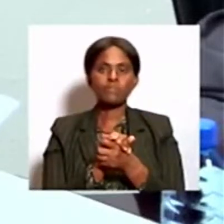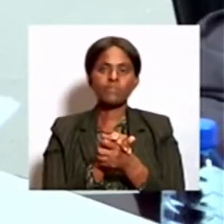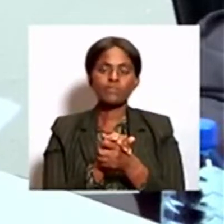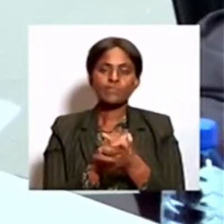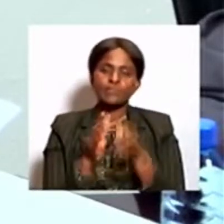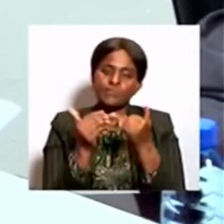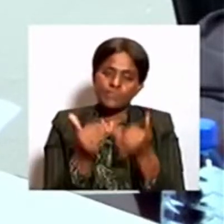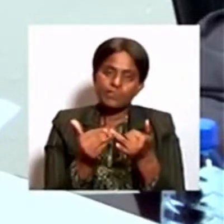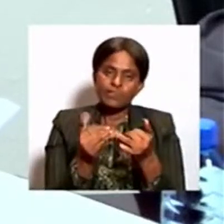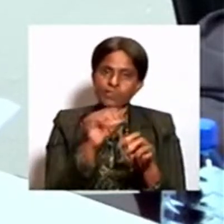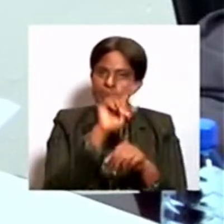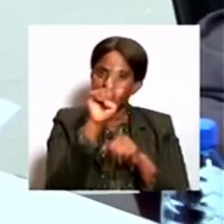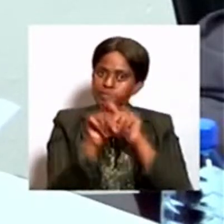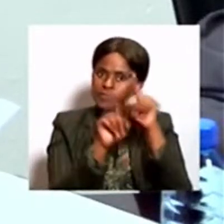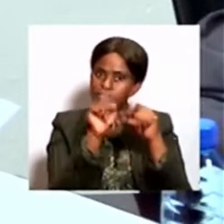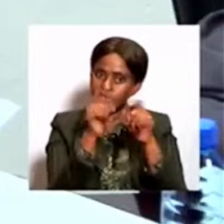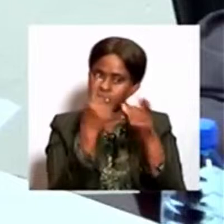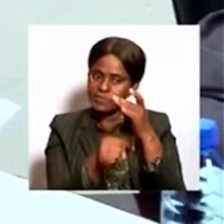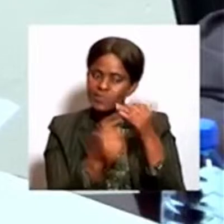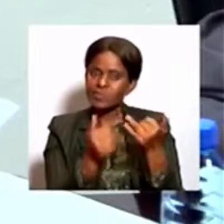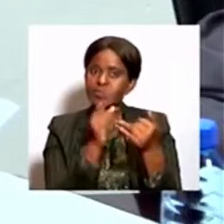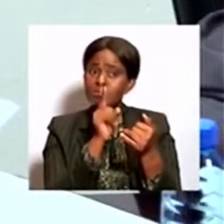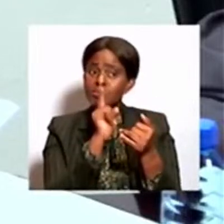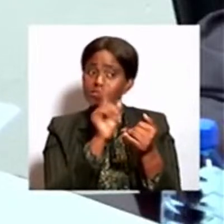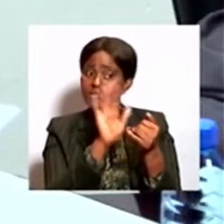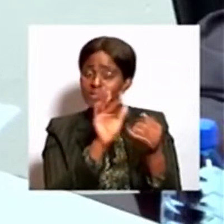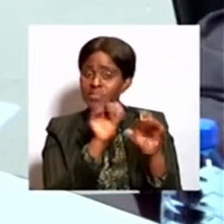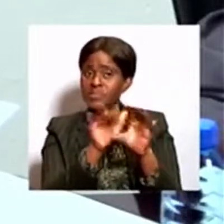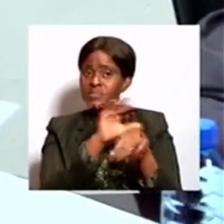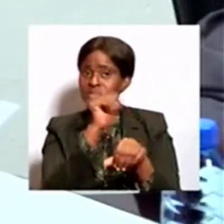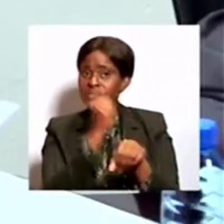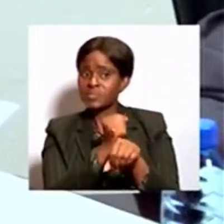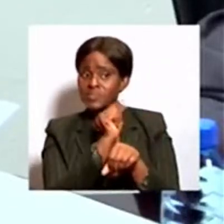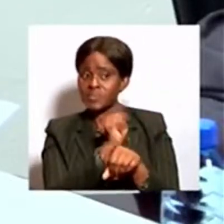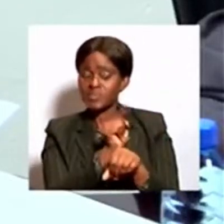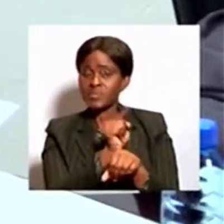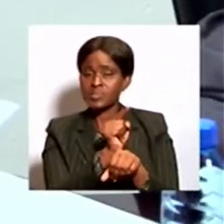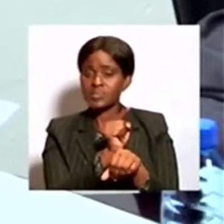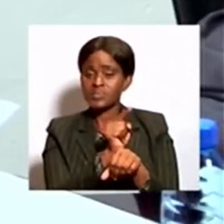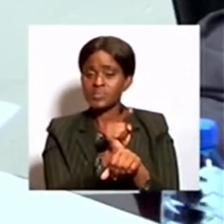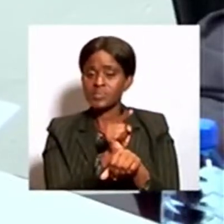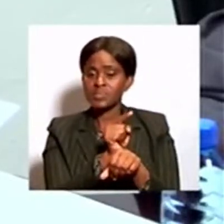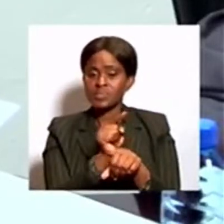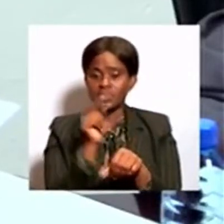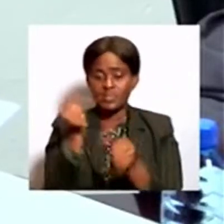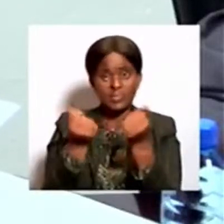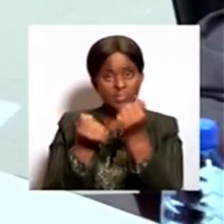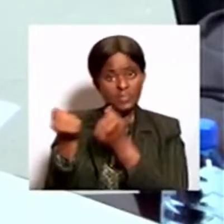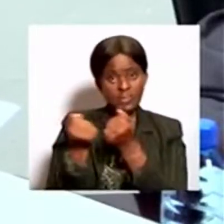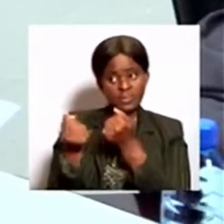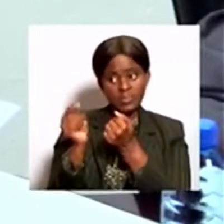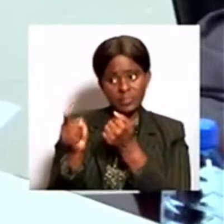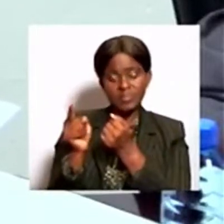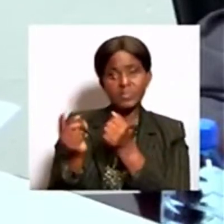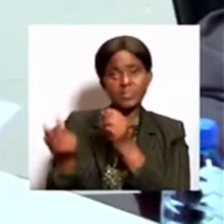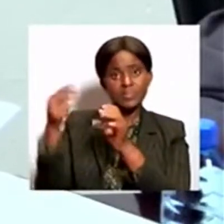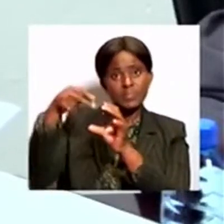Hence the question that is it true that in Chongwe a non-runner can